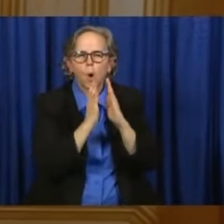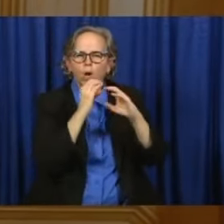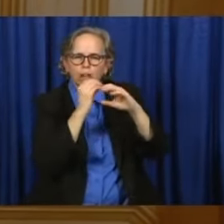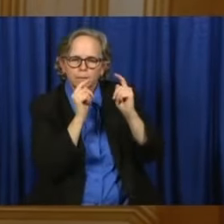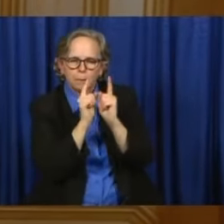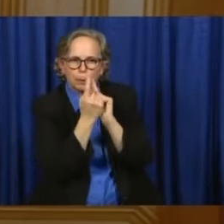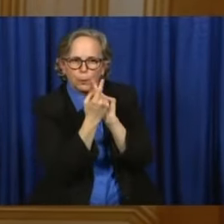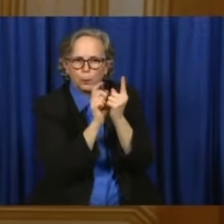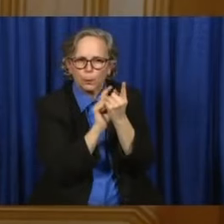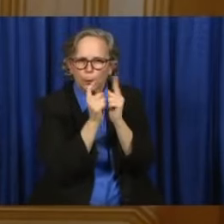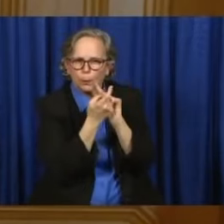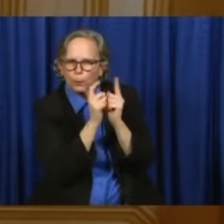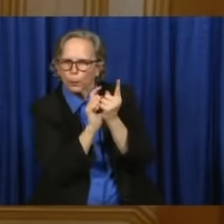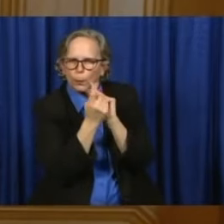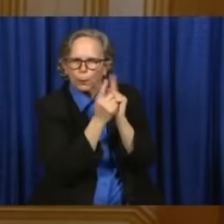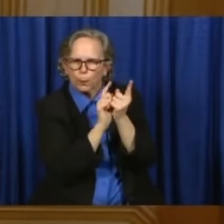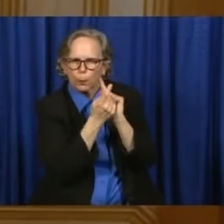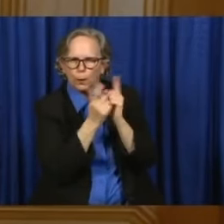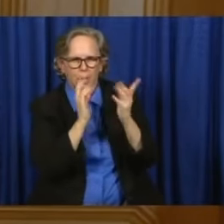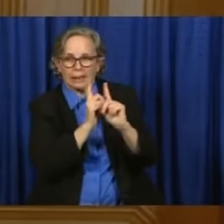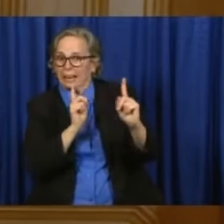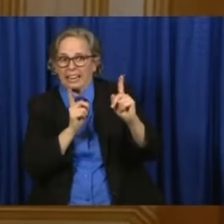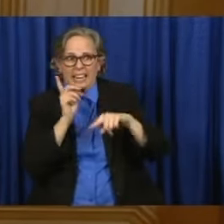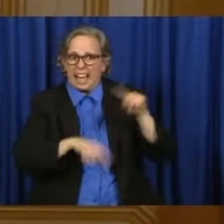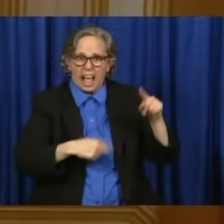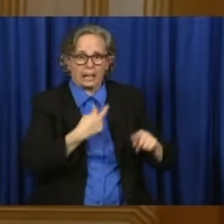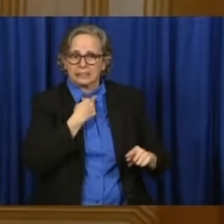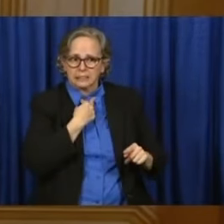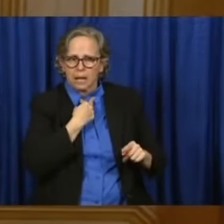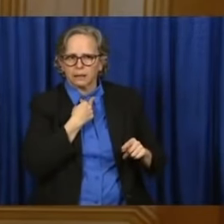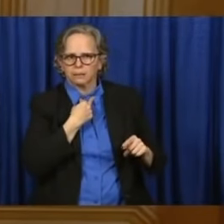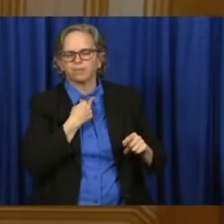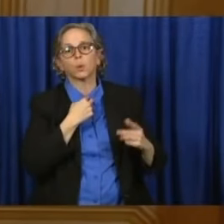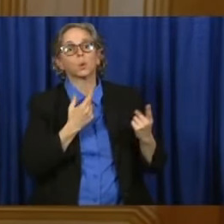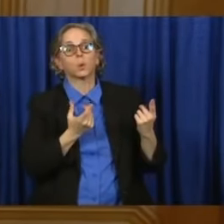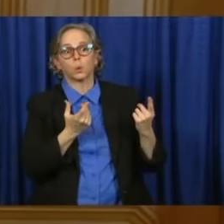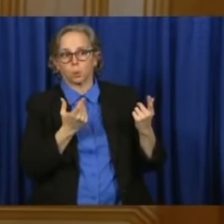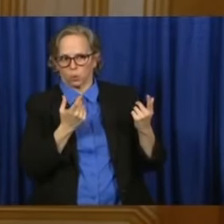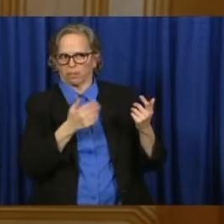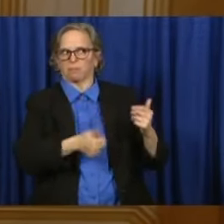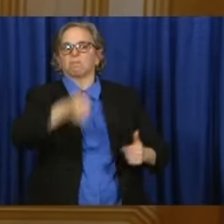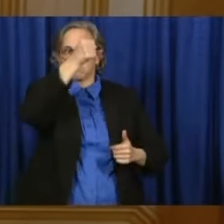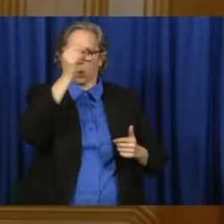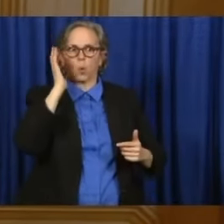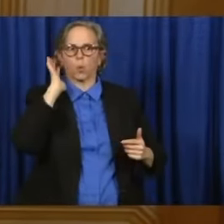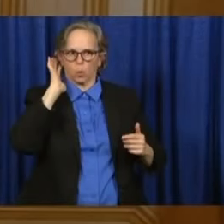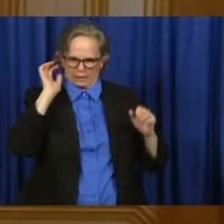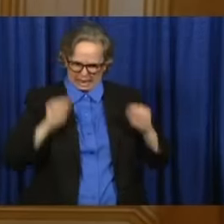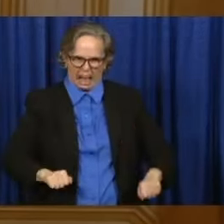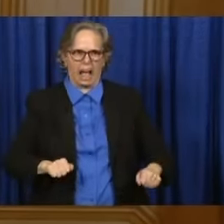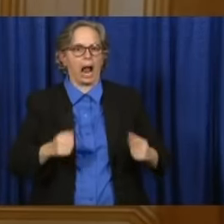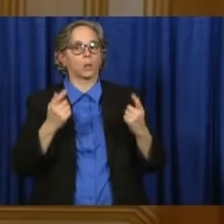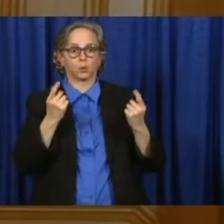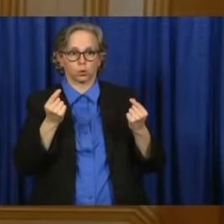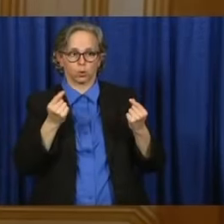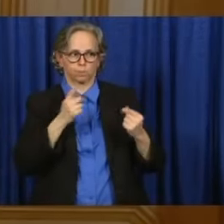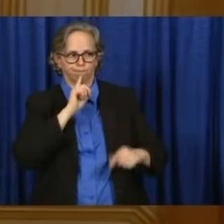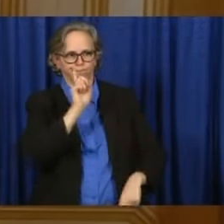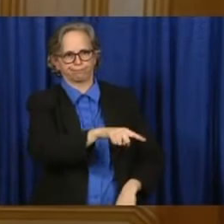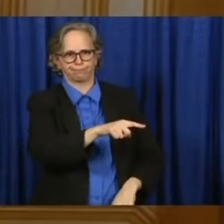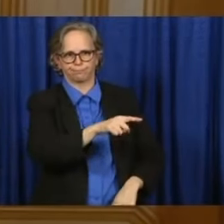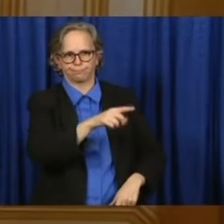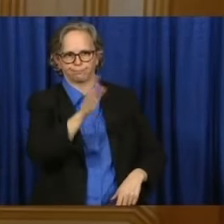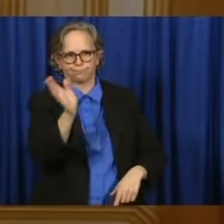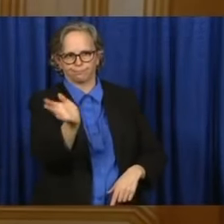separated, then the director certainly has the option to take whatever action she